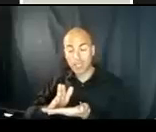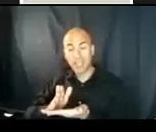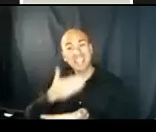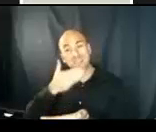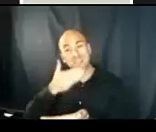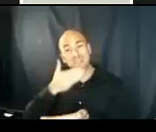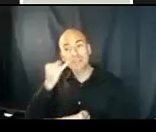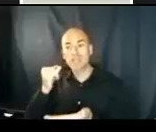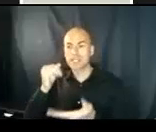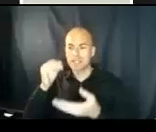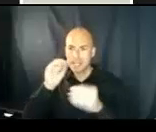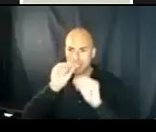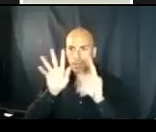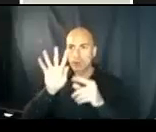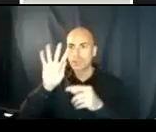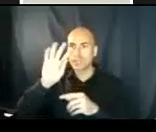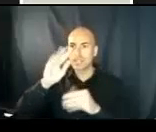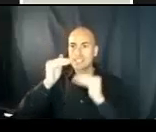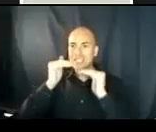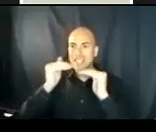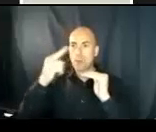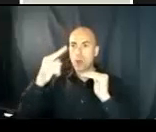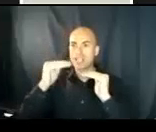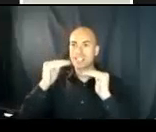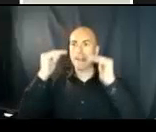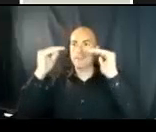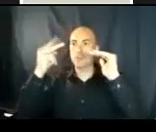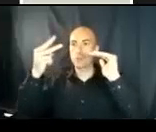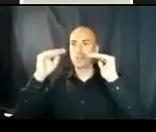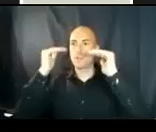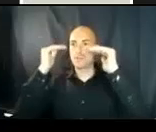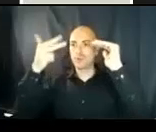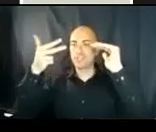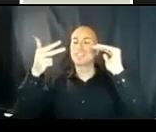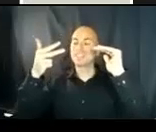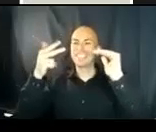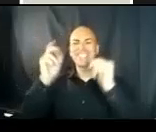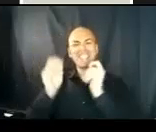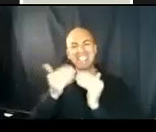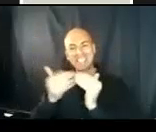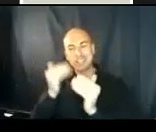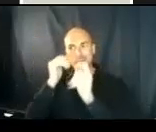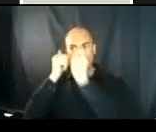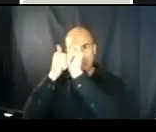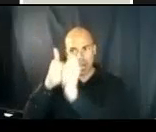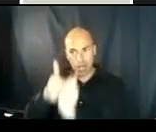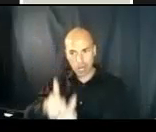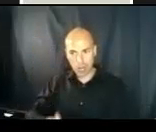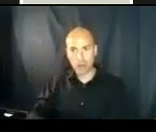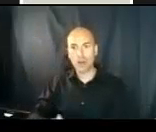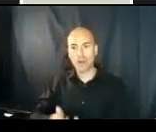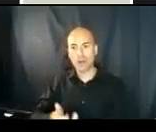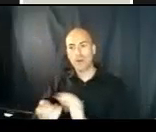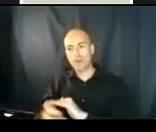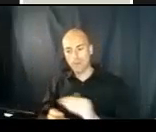Sometimes providing simple is super great here. If you're doing an assessment or a quiz, tell them what type of